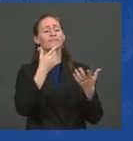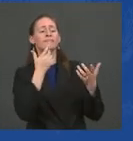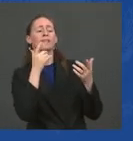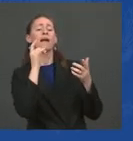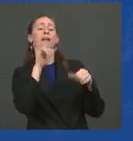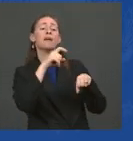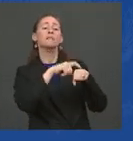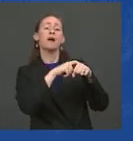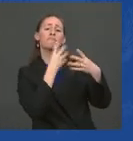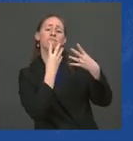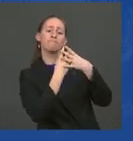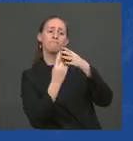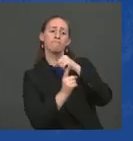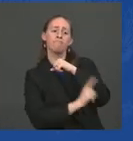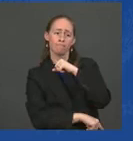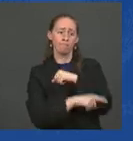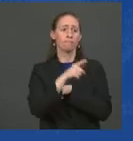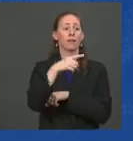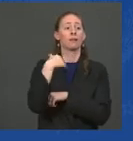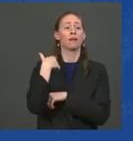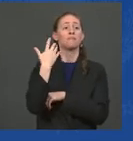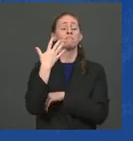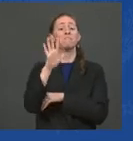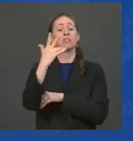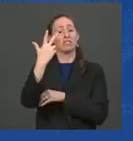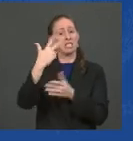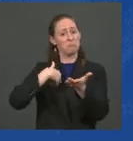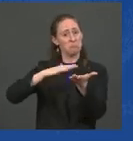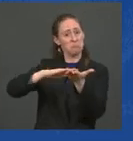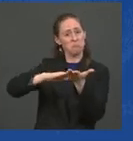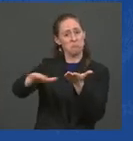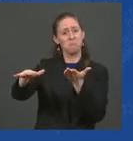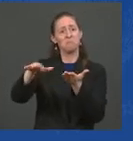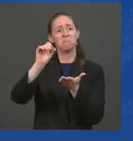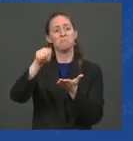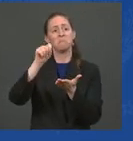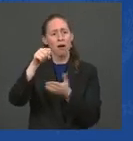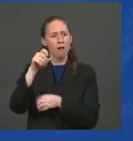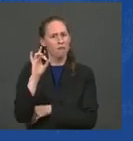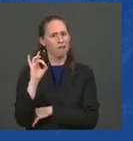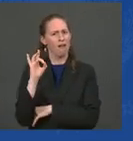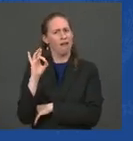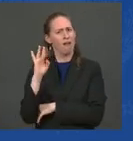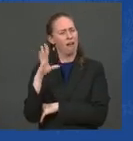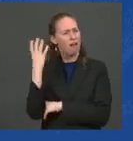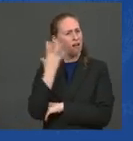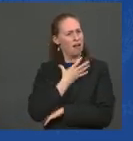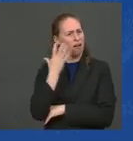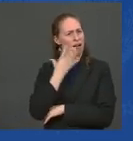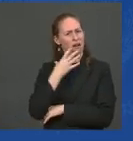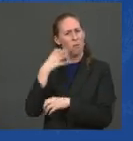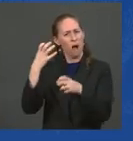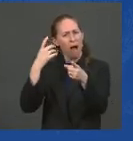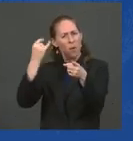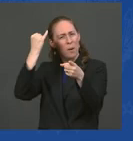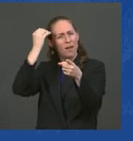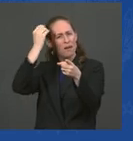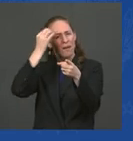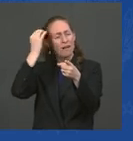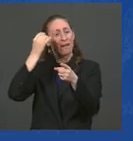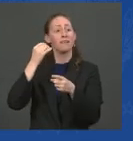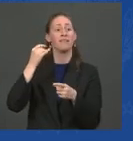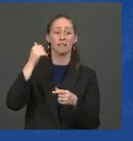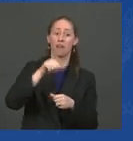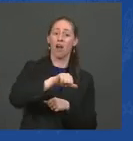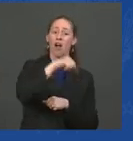defendants were completely acquitted on that day. Who would have ever imagined, if you will, that a trial conducted by 4 nations with